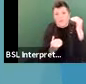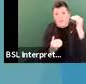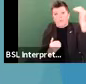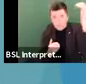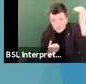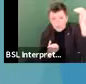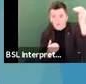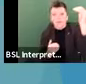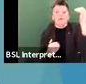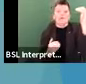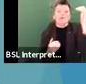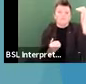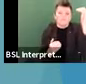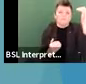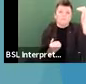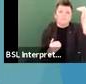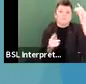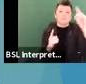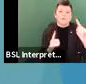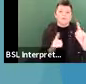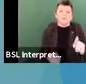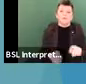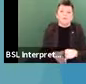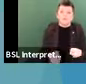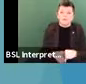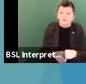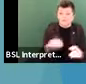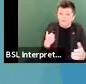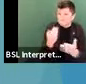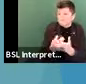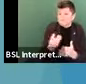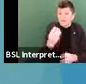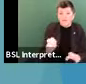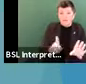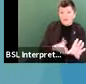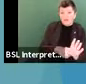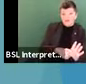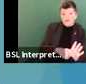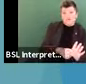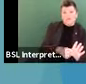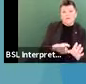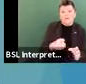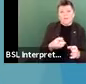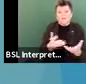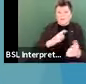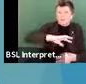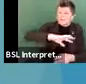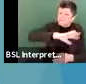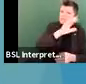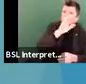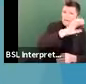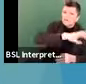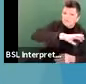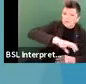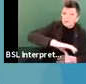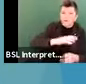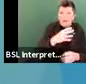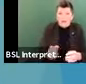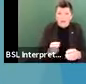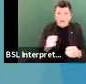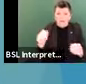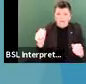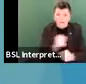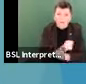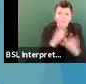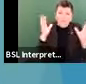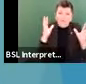in the last 30 years, there had been, in many Western countries, there had been a boom of the wealth to